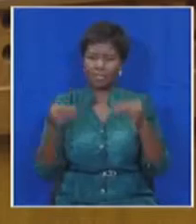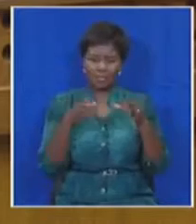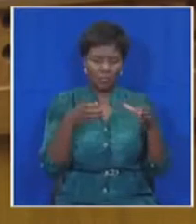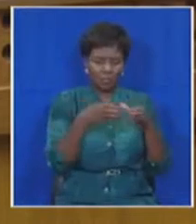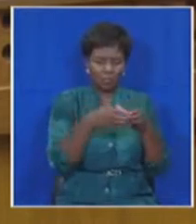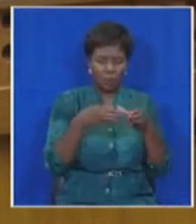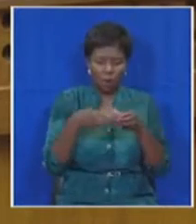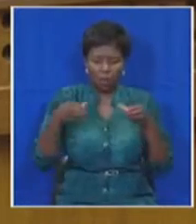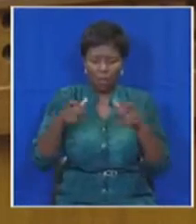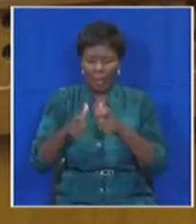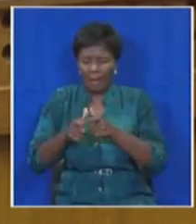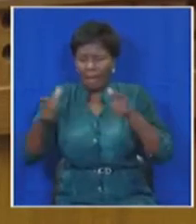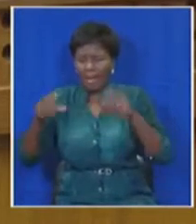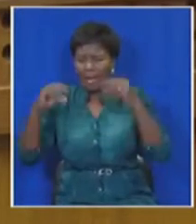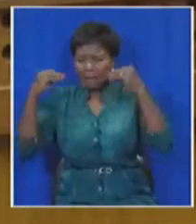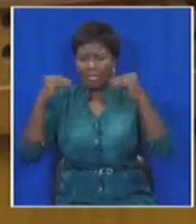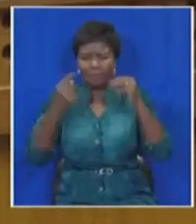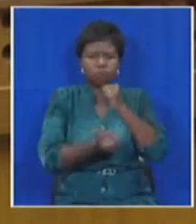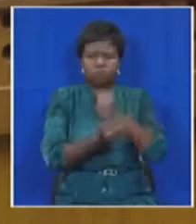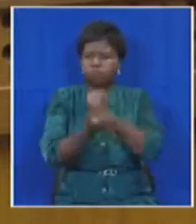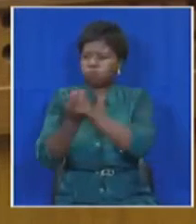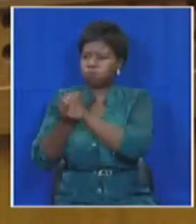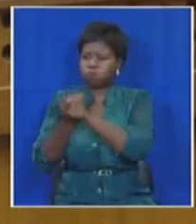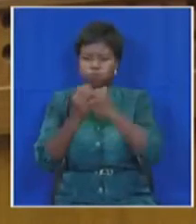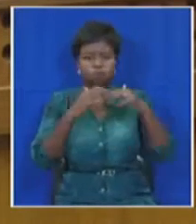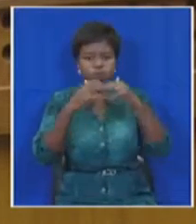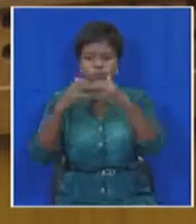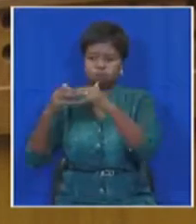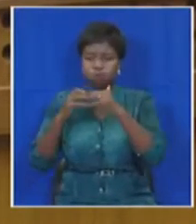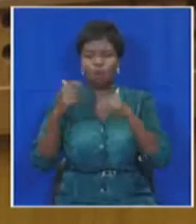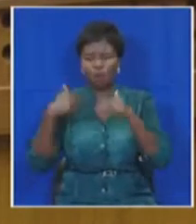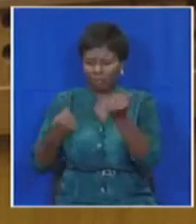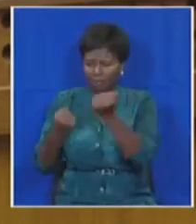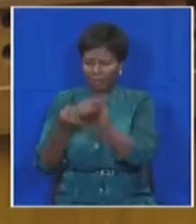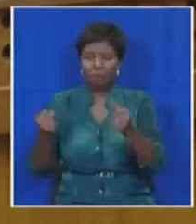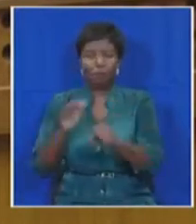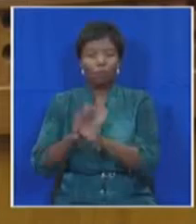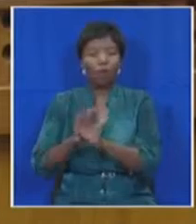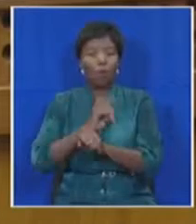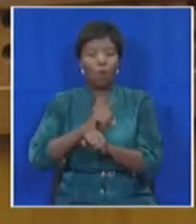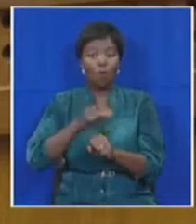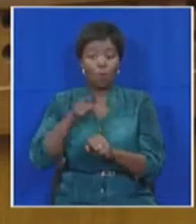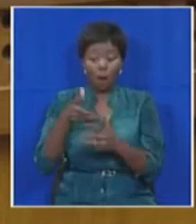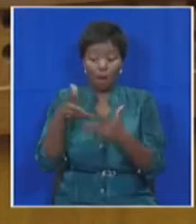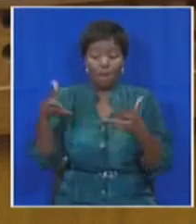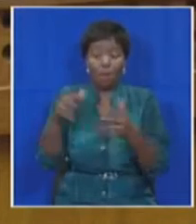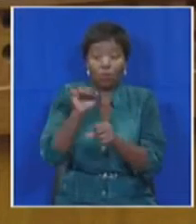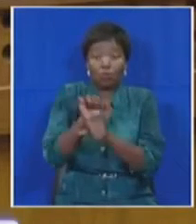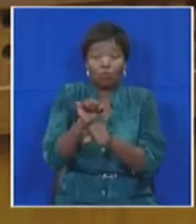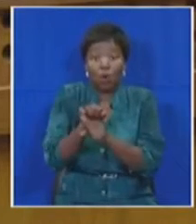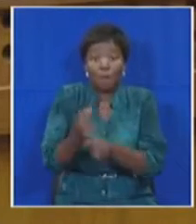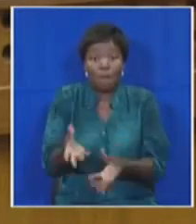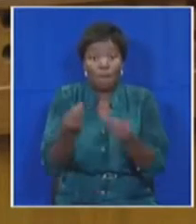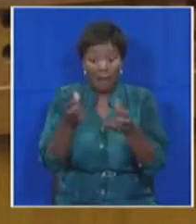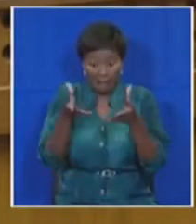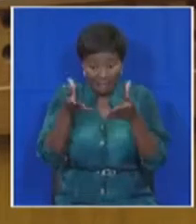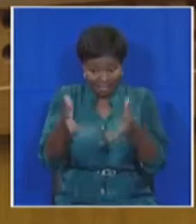and micro enterprise sector will have our full support because this is where 90% of job